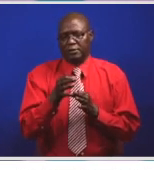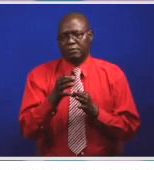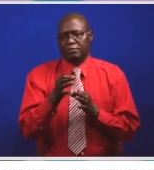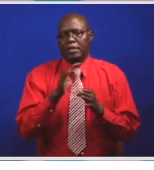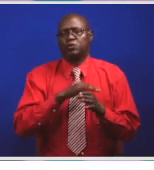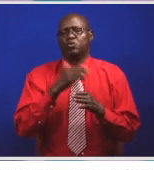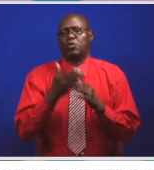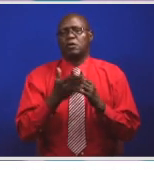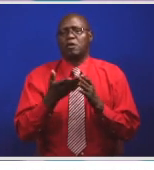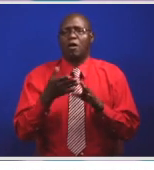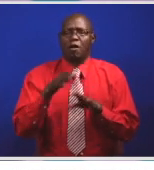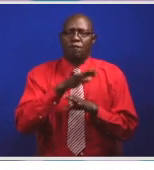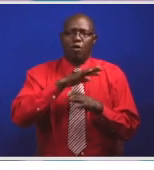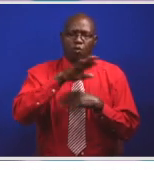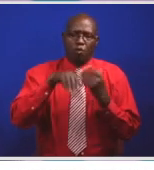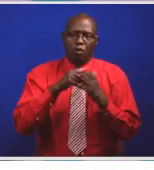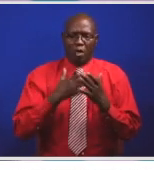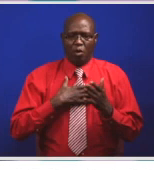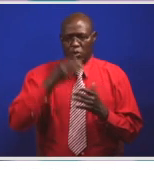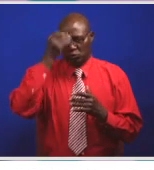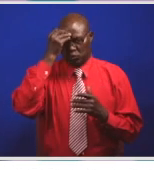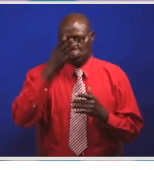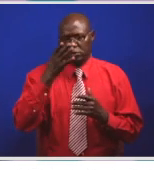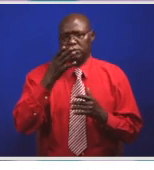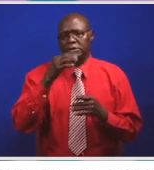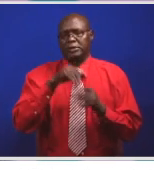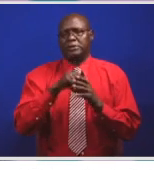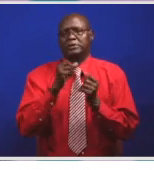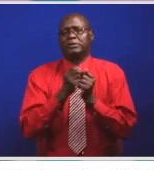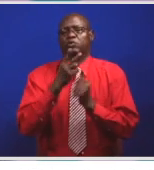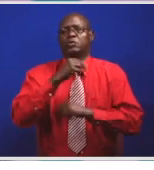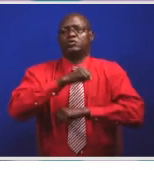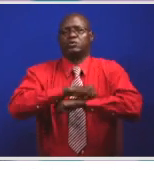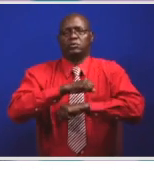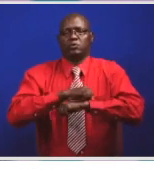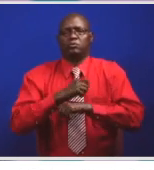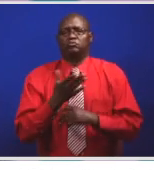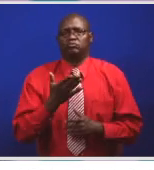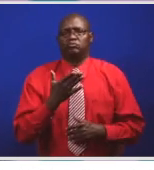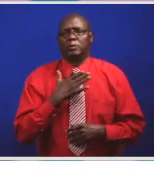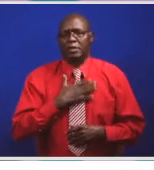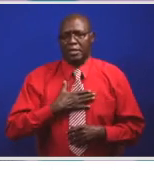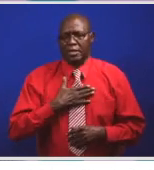cover to all our students in secondary schools. We are kindly requesting your